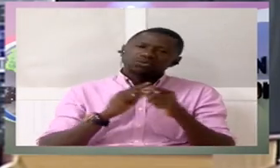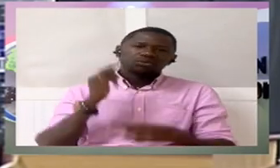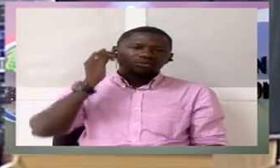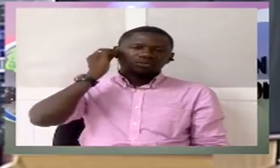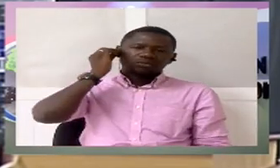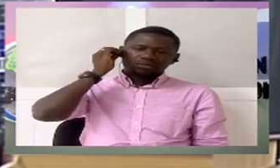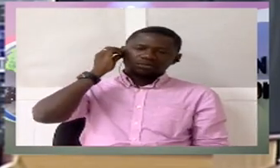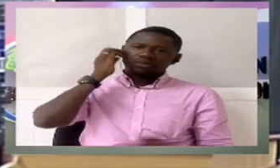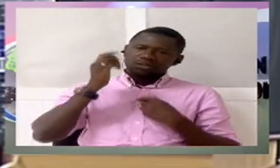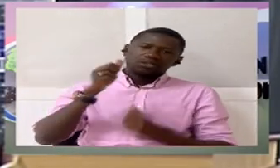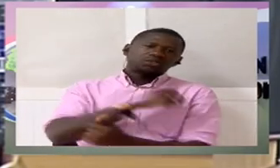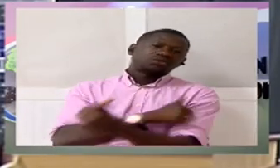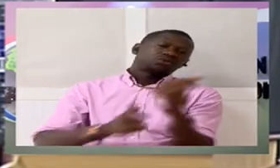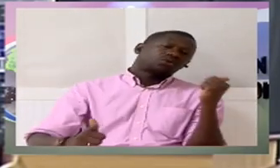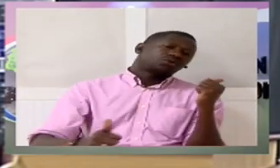discuss. He